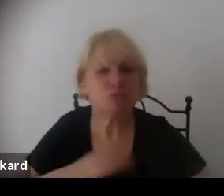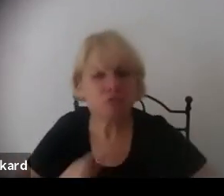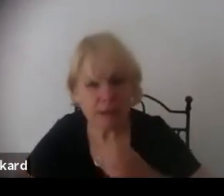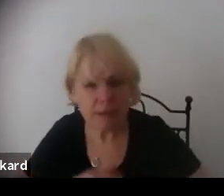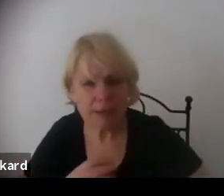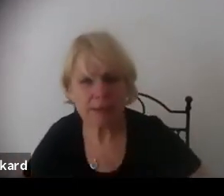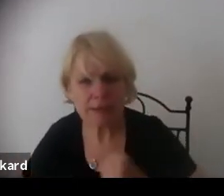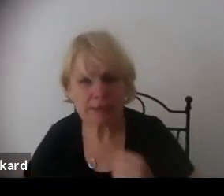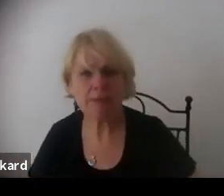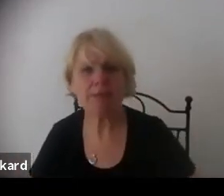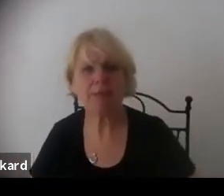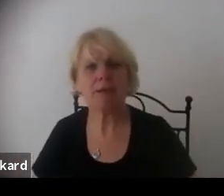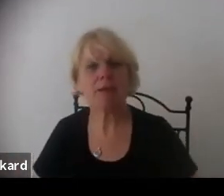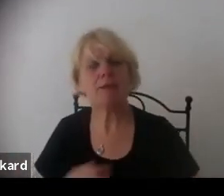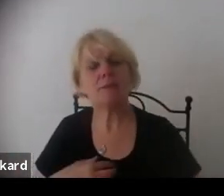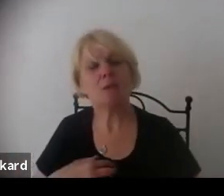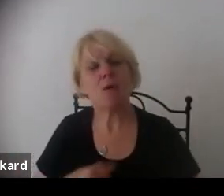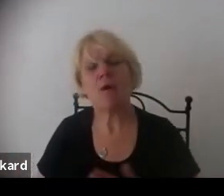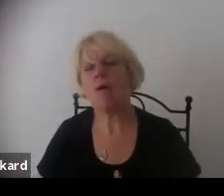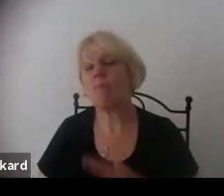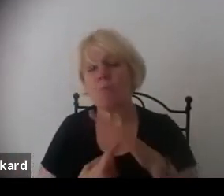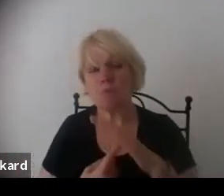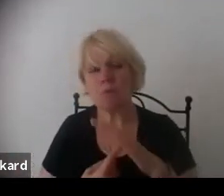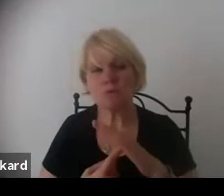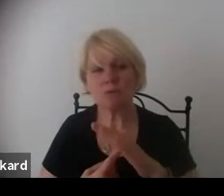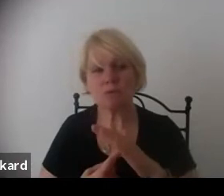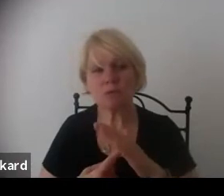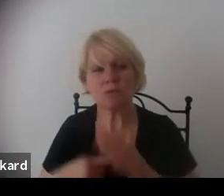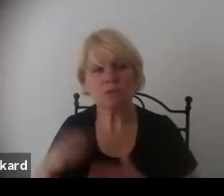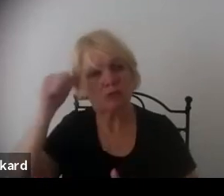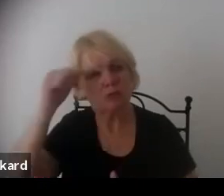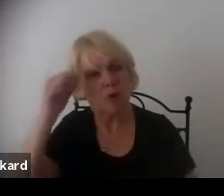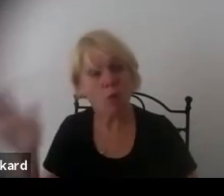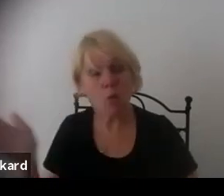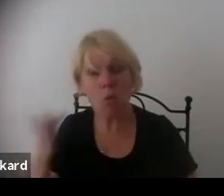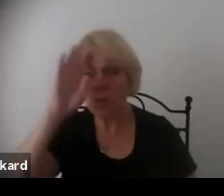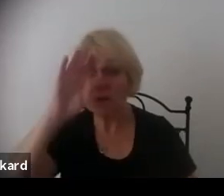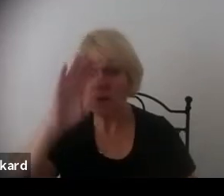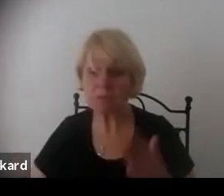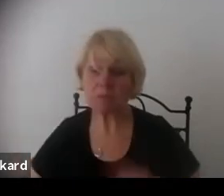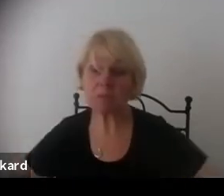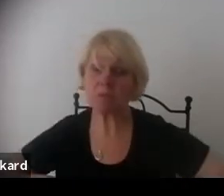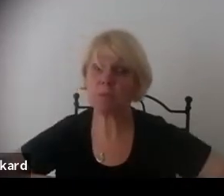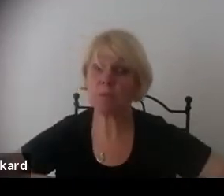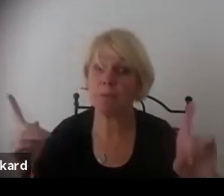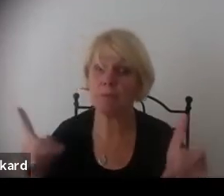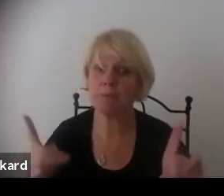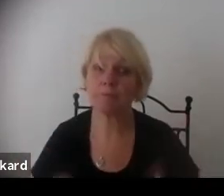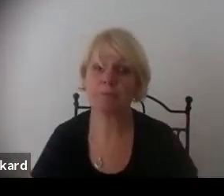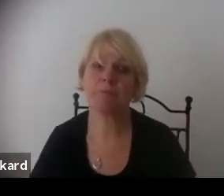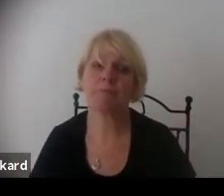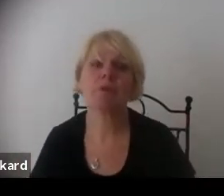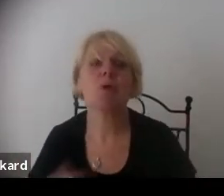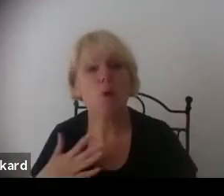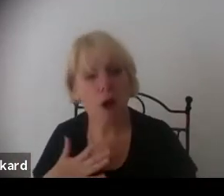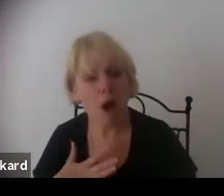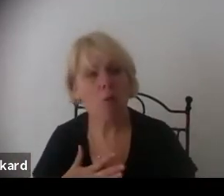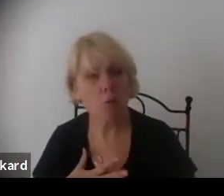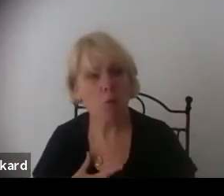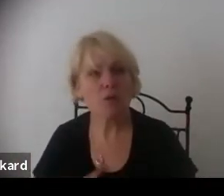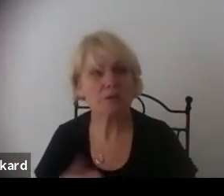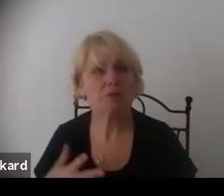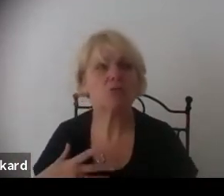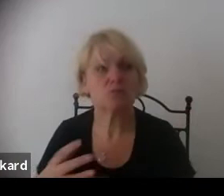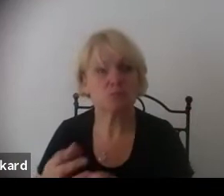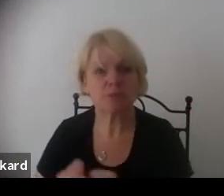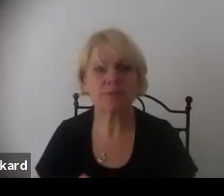acknowledge that we're all experiencing things differently depending on our own circumstances. And I just want you to acknowledge that. So